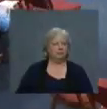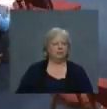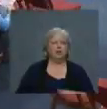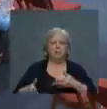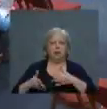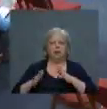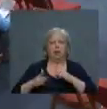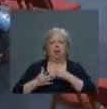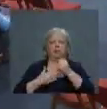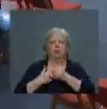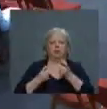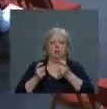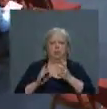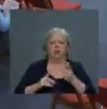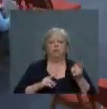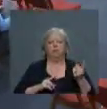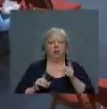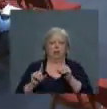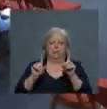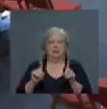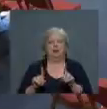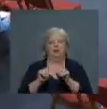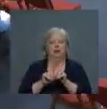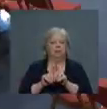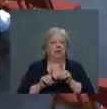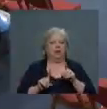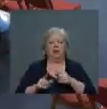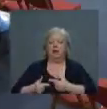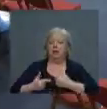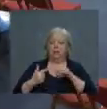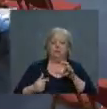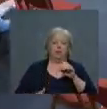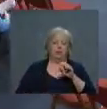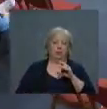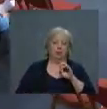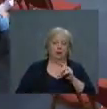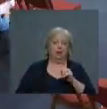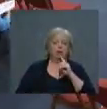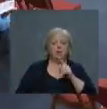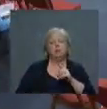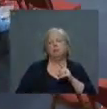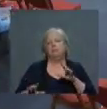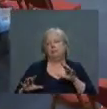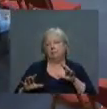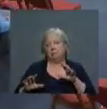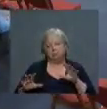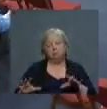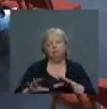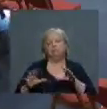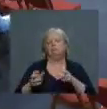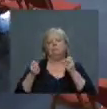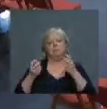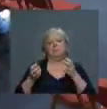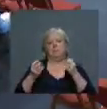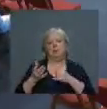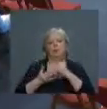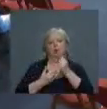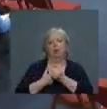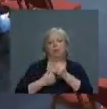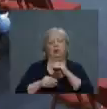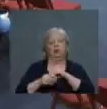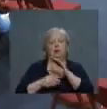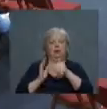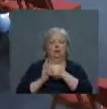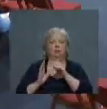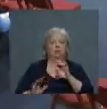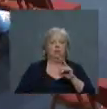might be able to. Yeah. Certainly. Come forward, Jim please. Martin lives in Cabot. Done a lot of projects in Central Arkansas. And while that's coming up, BJ,